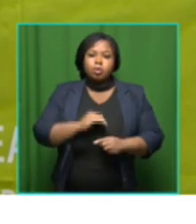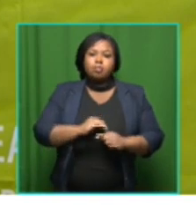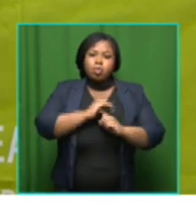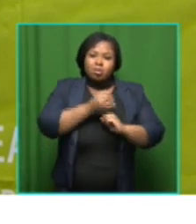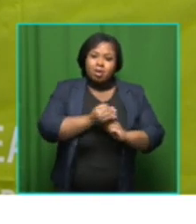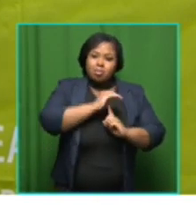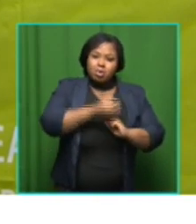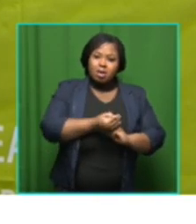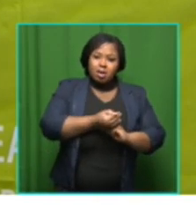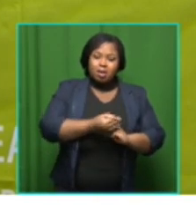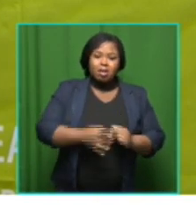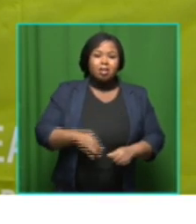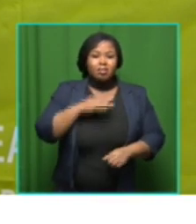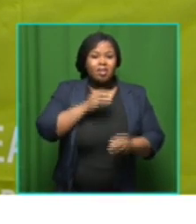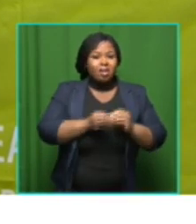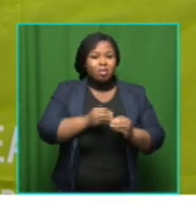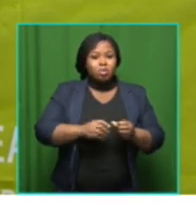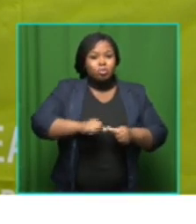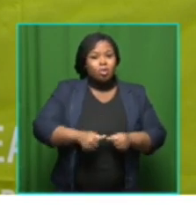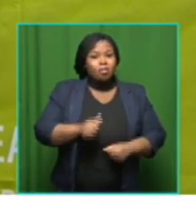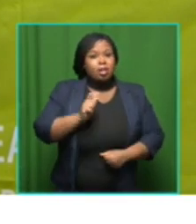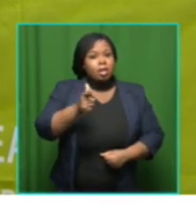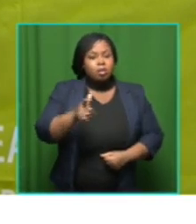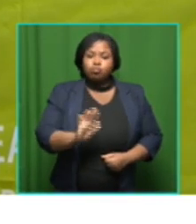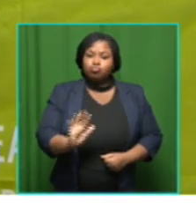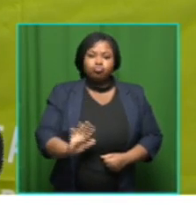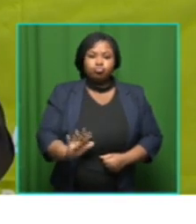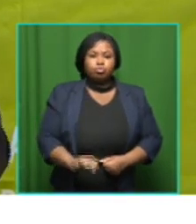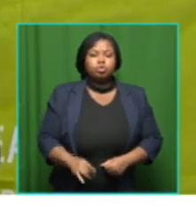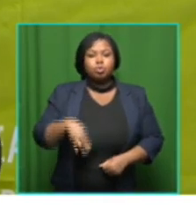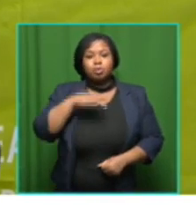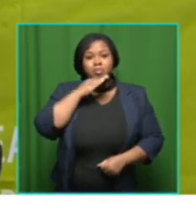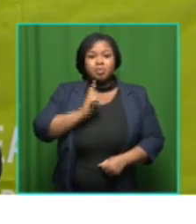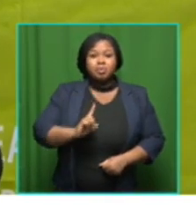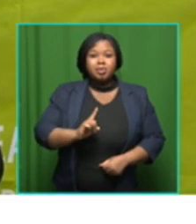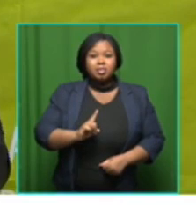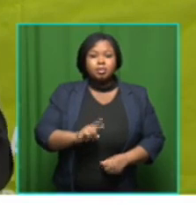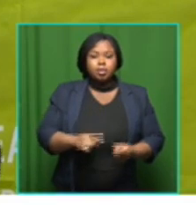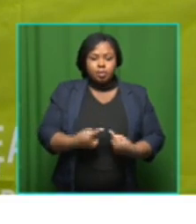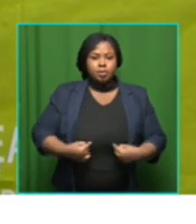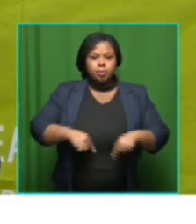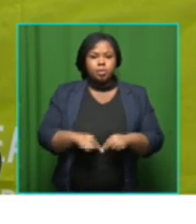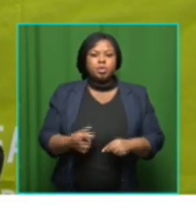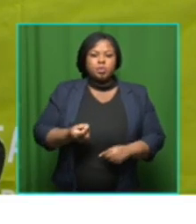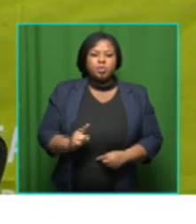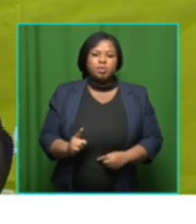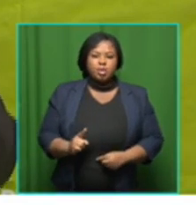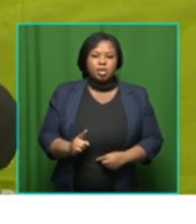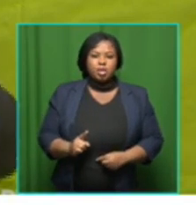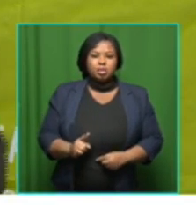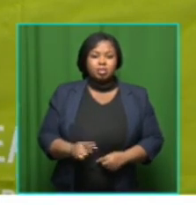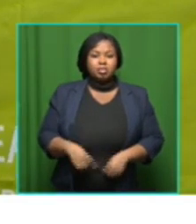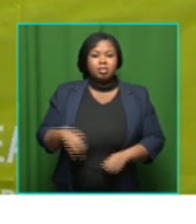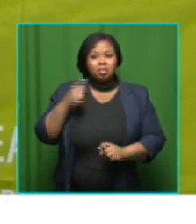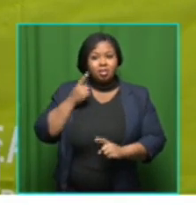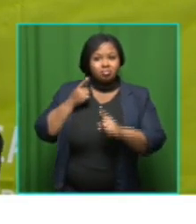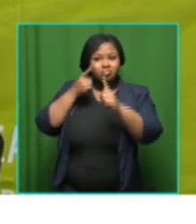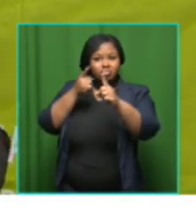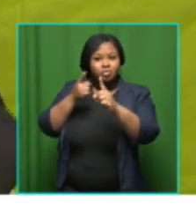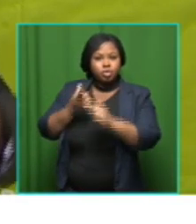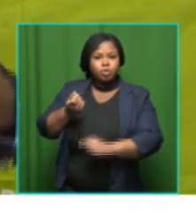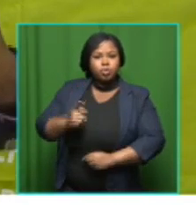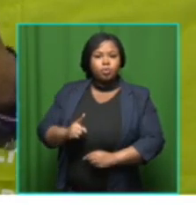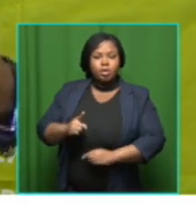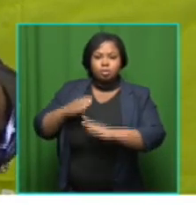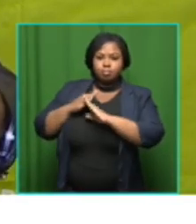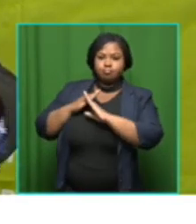approach that we've adopted up to now. In other words, we're combining now, the initial strategy was a defensive strategy,